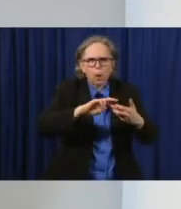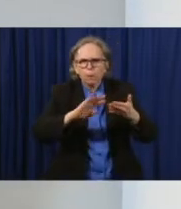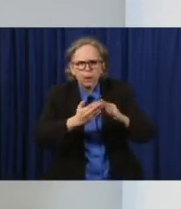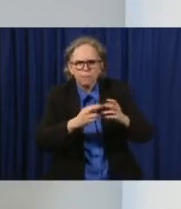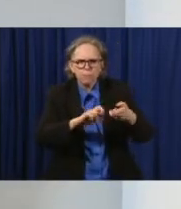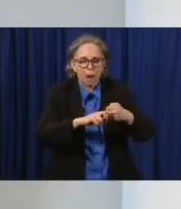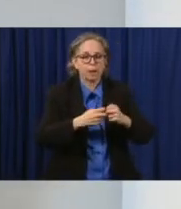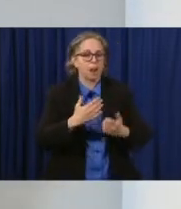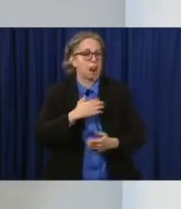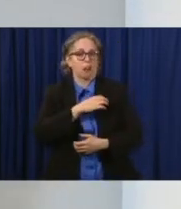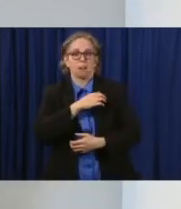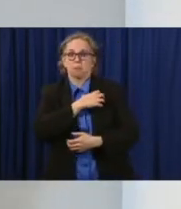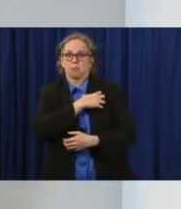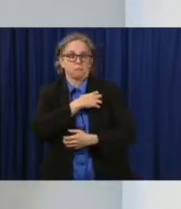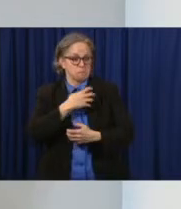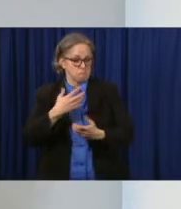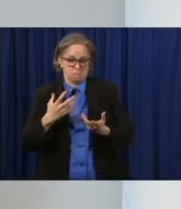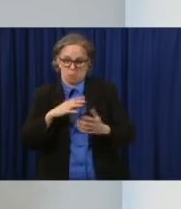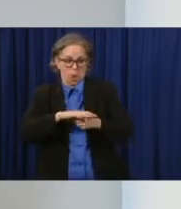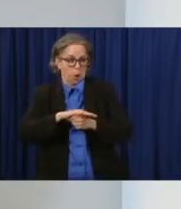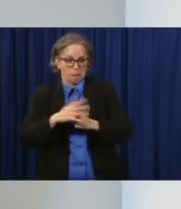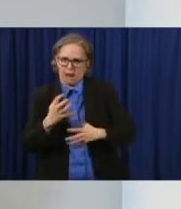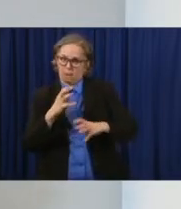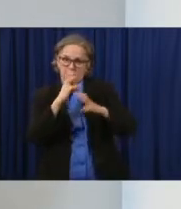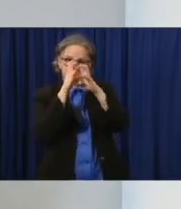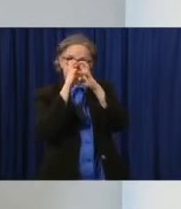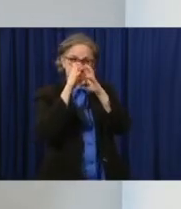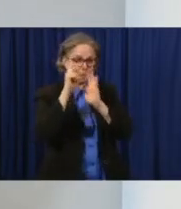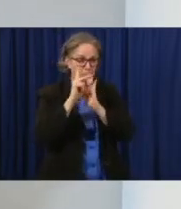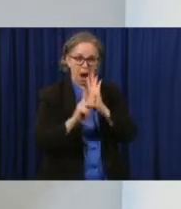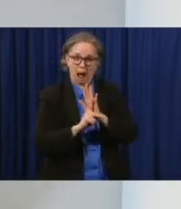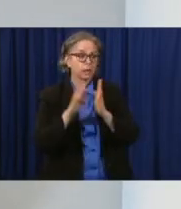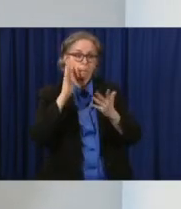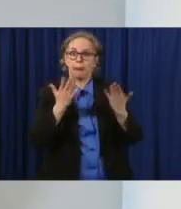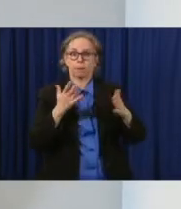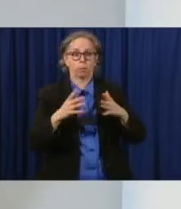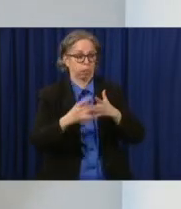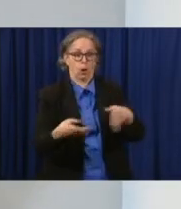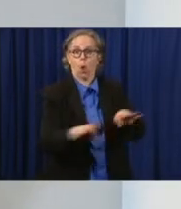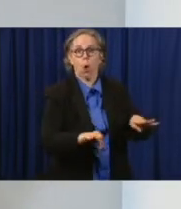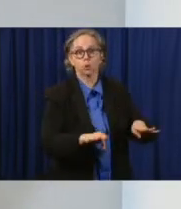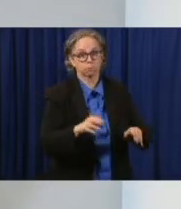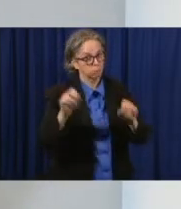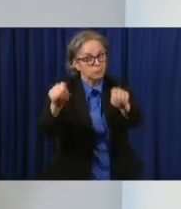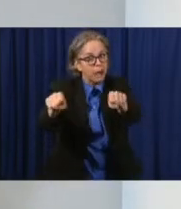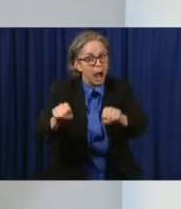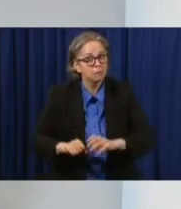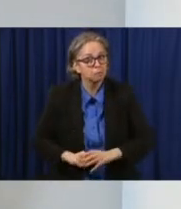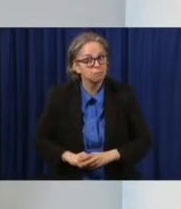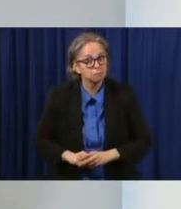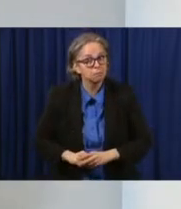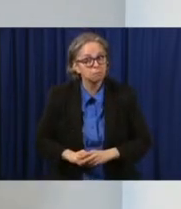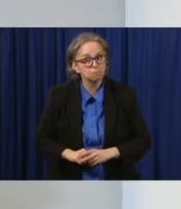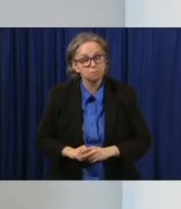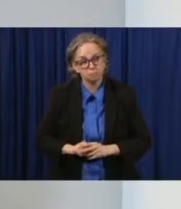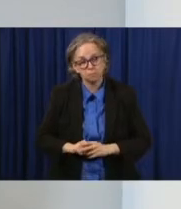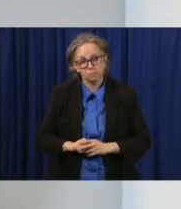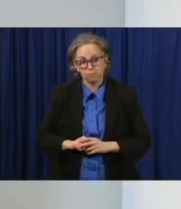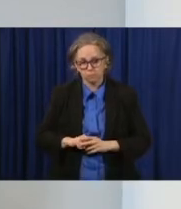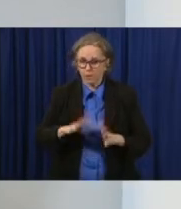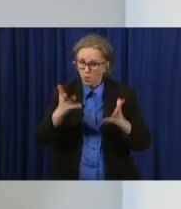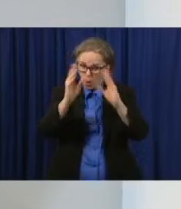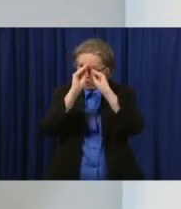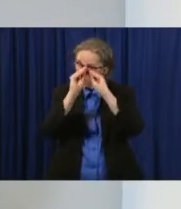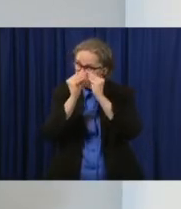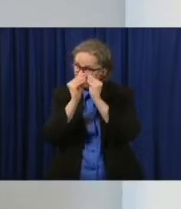and even close those types of facilities for operation. So I want to be clear about that and help